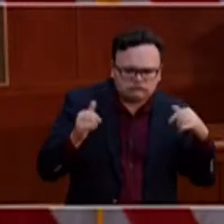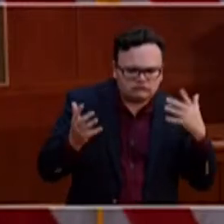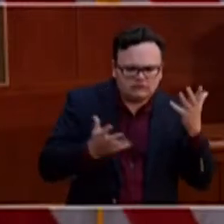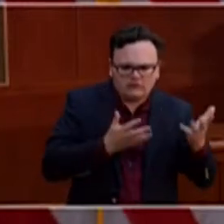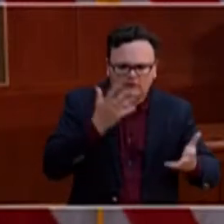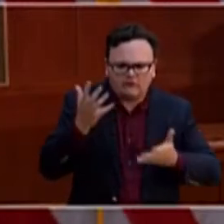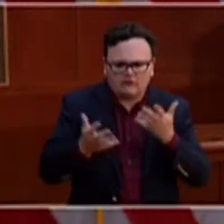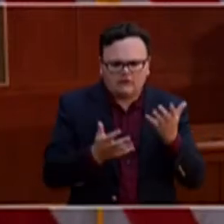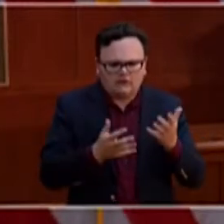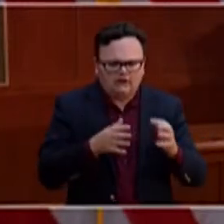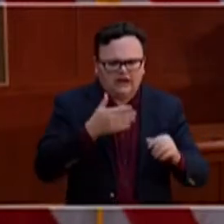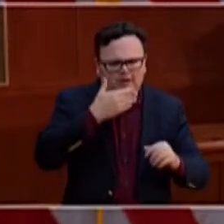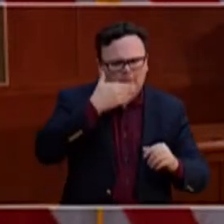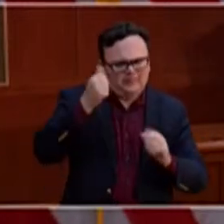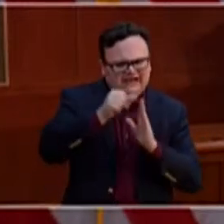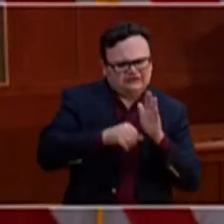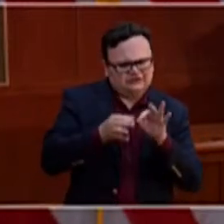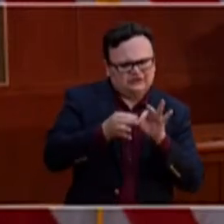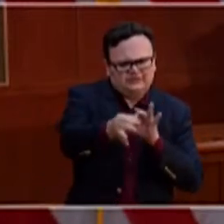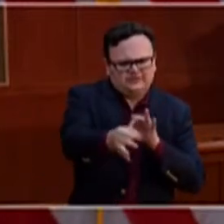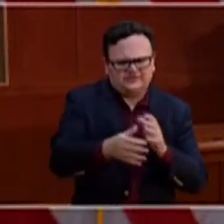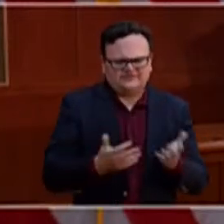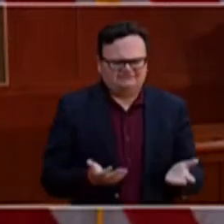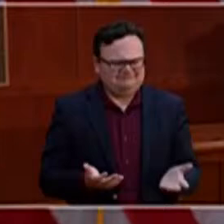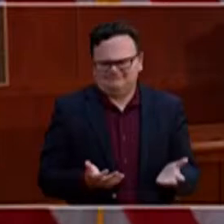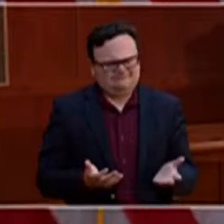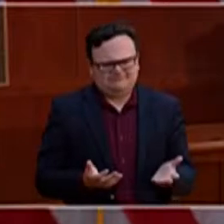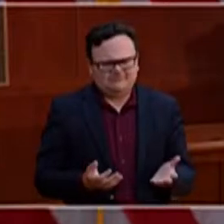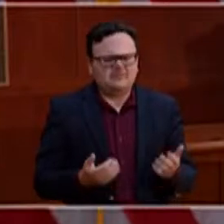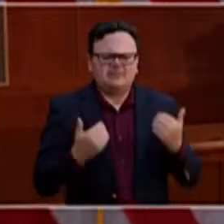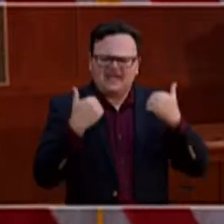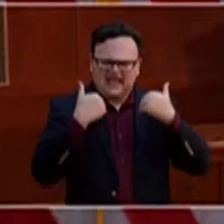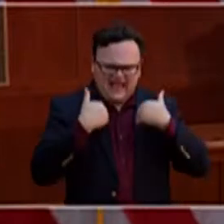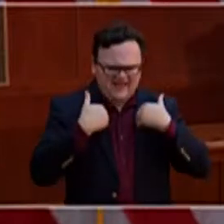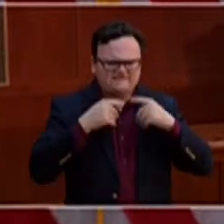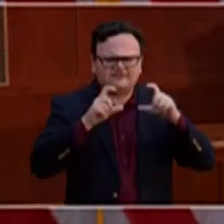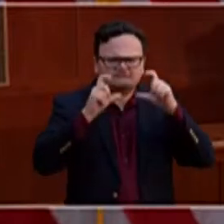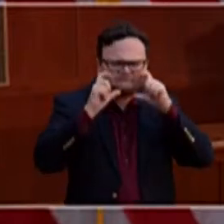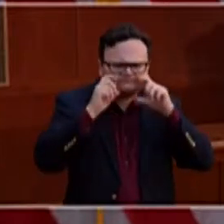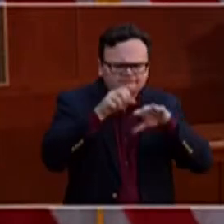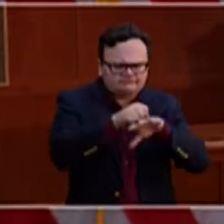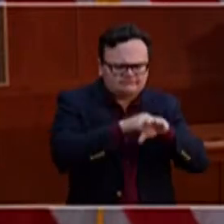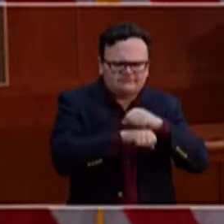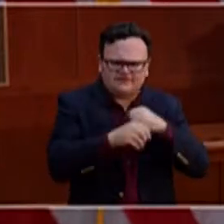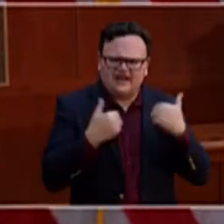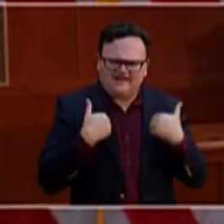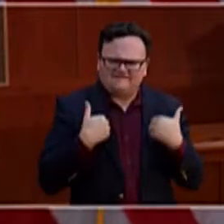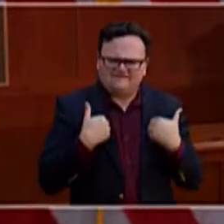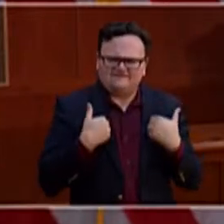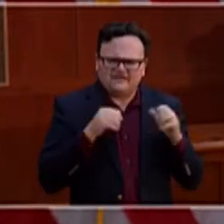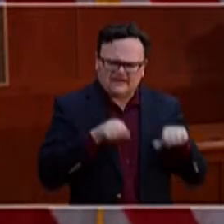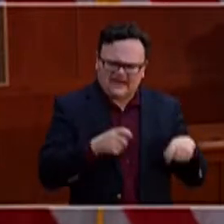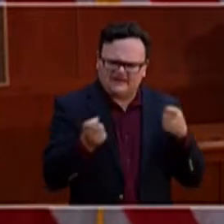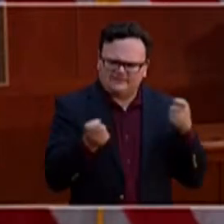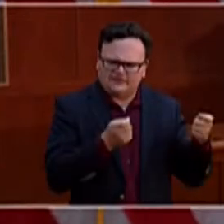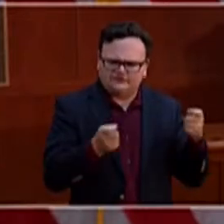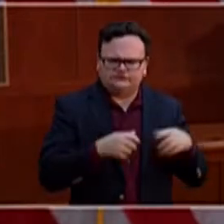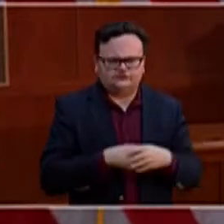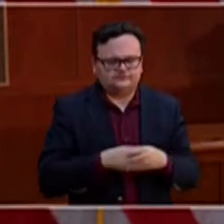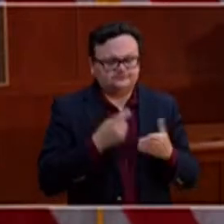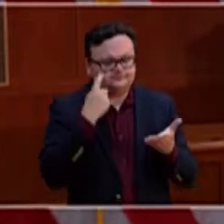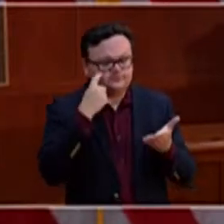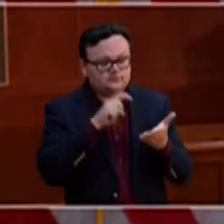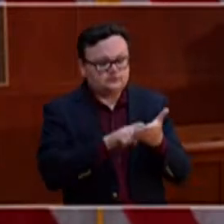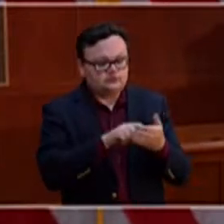that. Well, they now have PPE. They know how to manage this. And so as you're in areas where you start to see an increase in COVID like